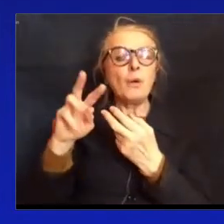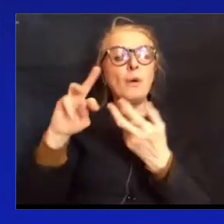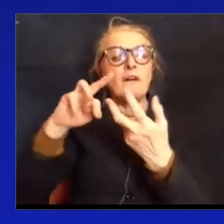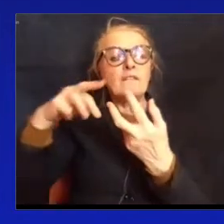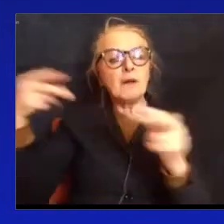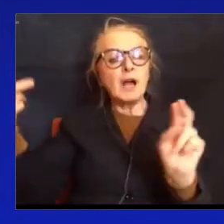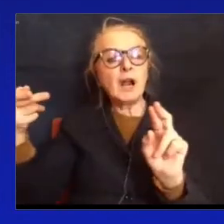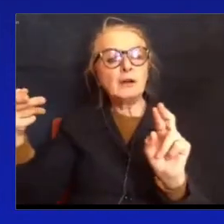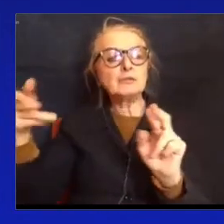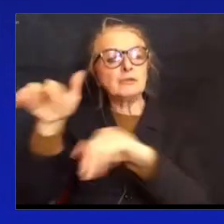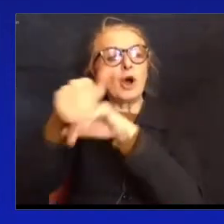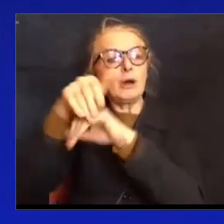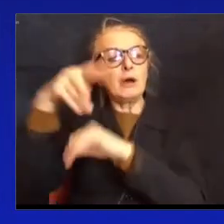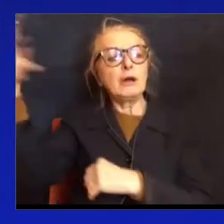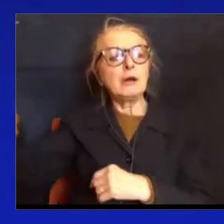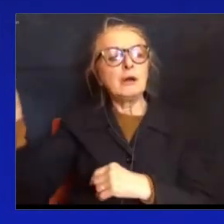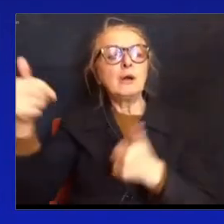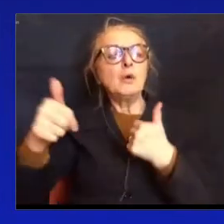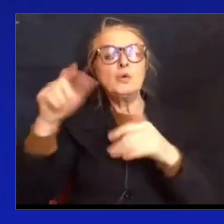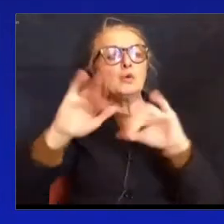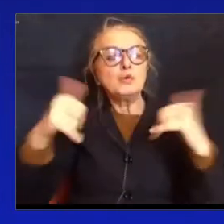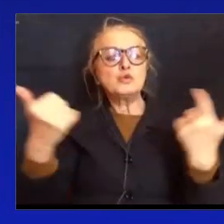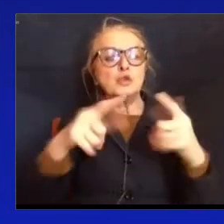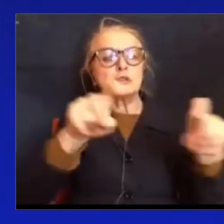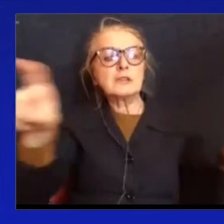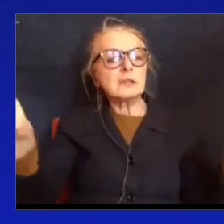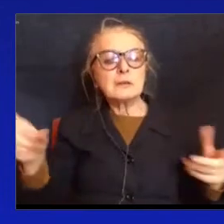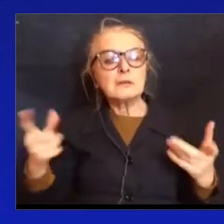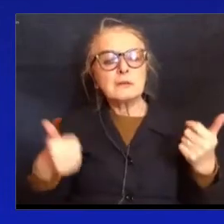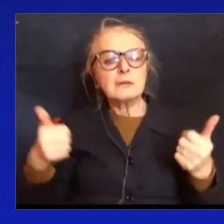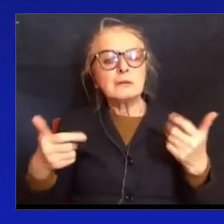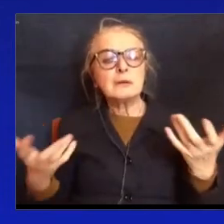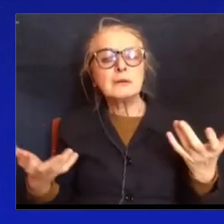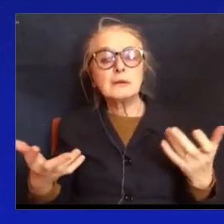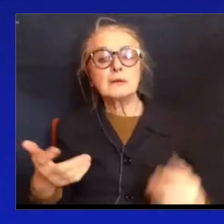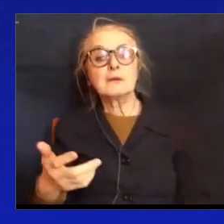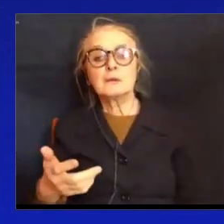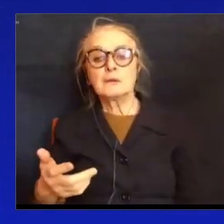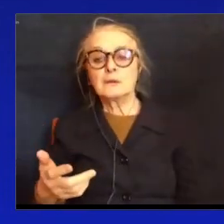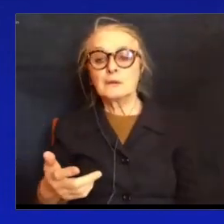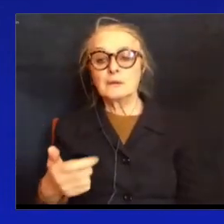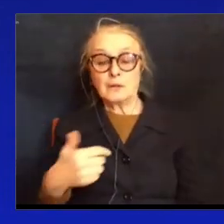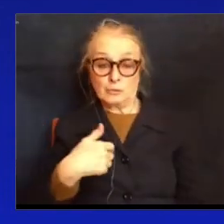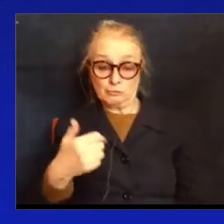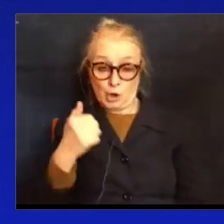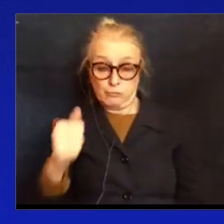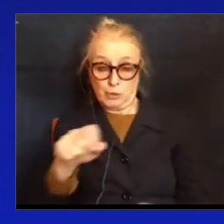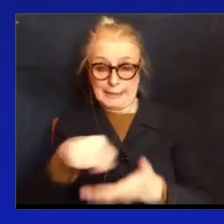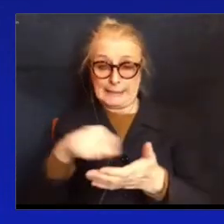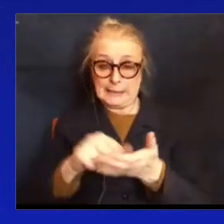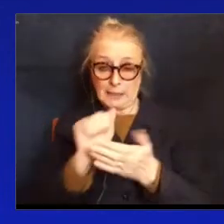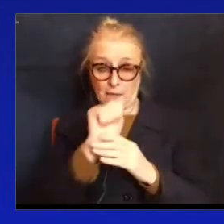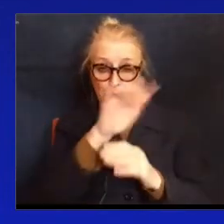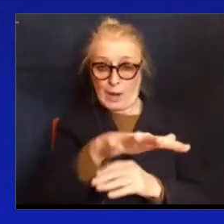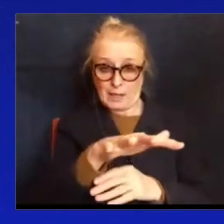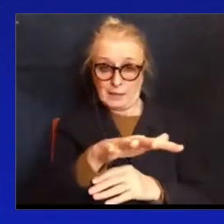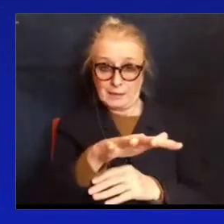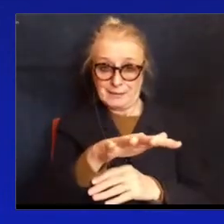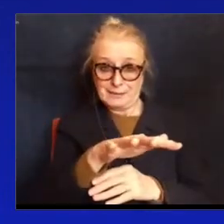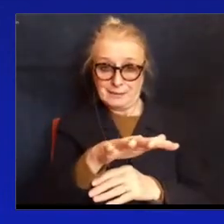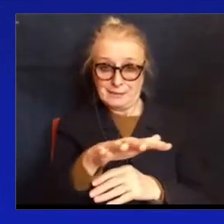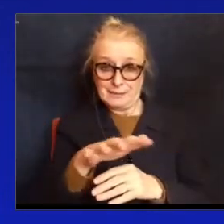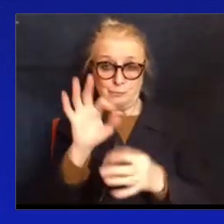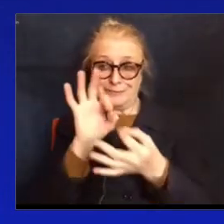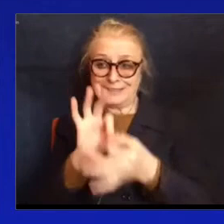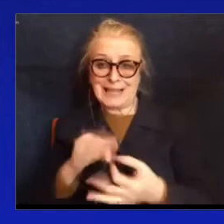I don't have that detail. We can send that in writing. I think. No problem. Yeah. I think it's the UK one. I don't think the there's any